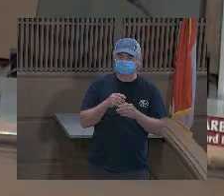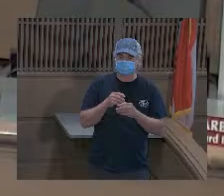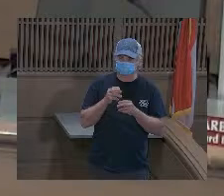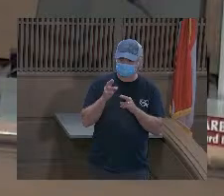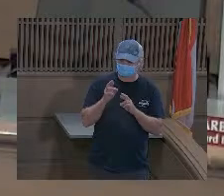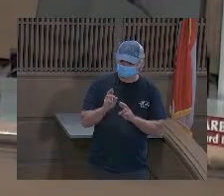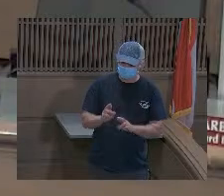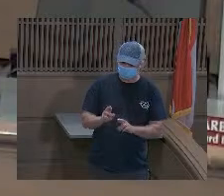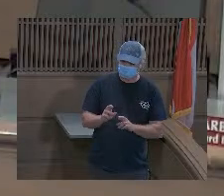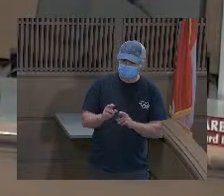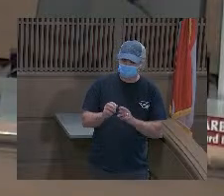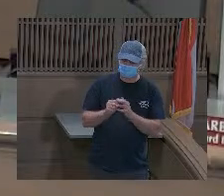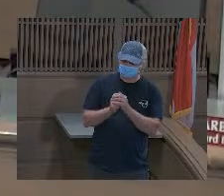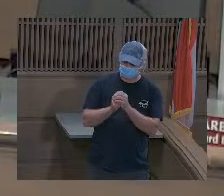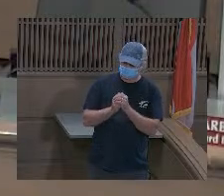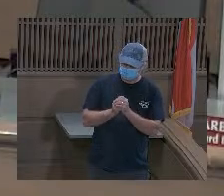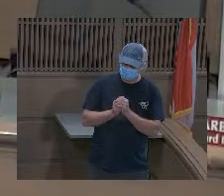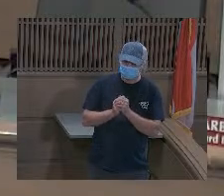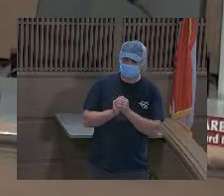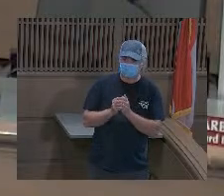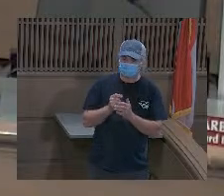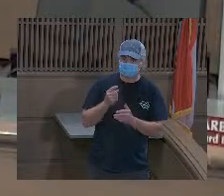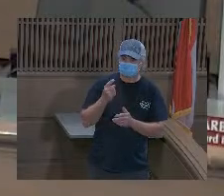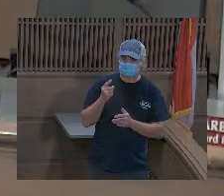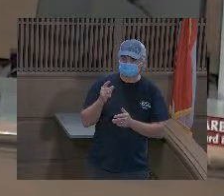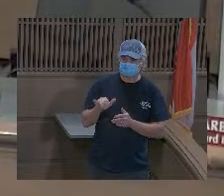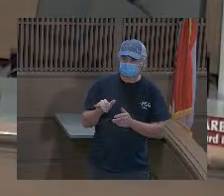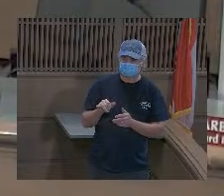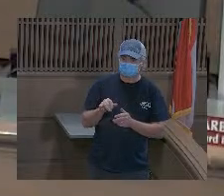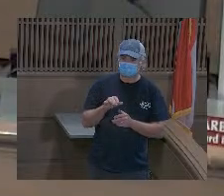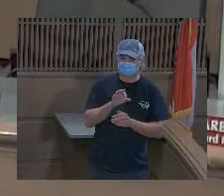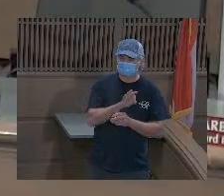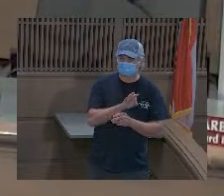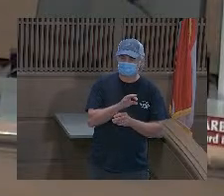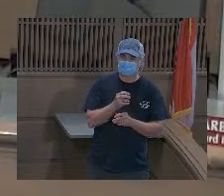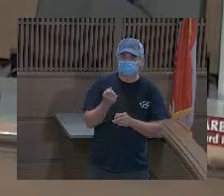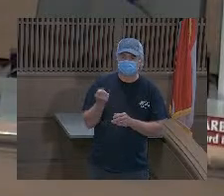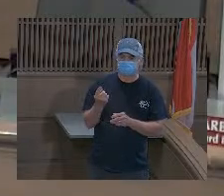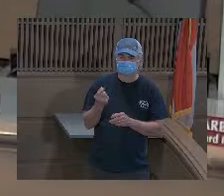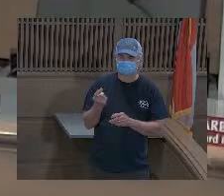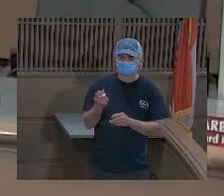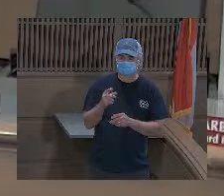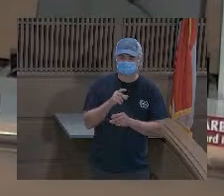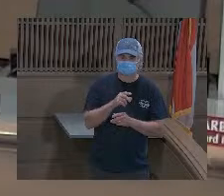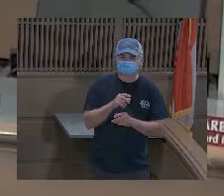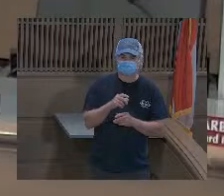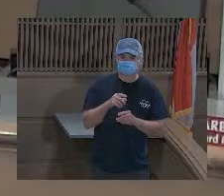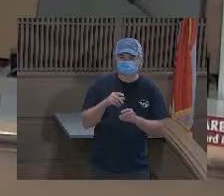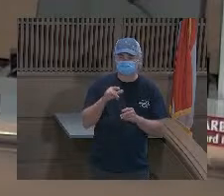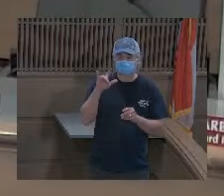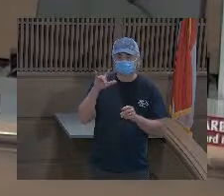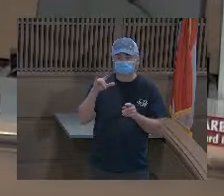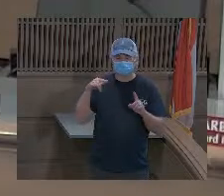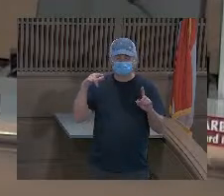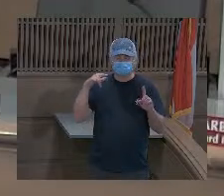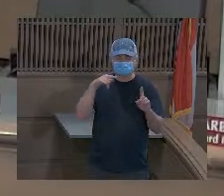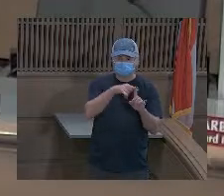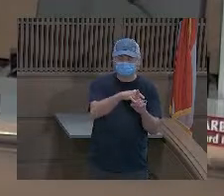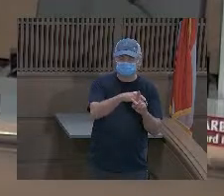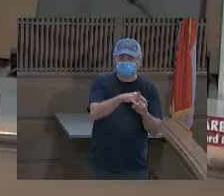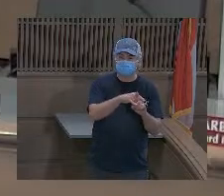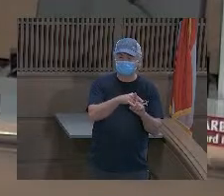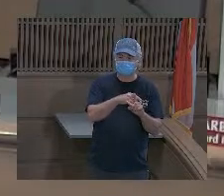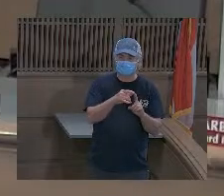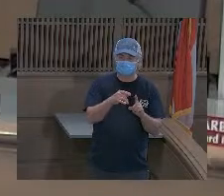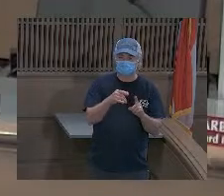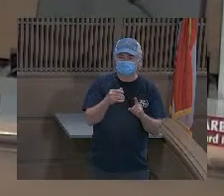The country came together in a tragic event. We all worked together at that time, and that's what we need to